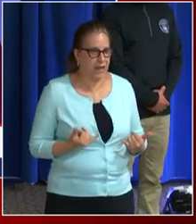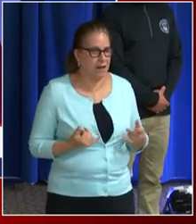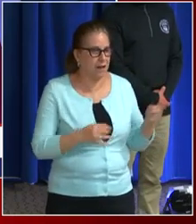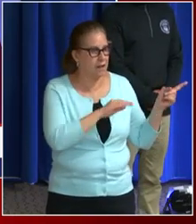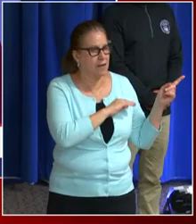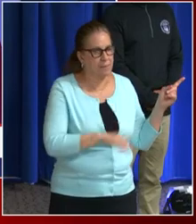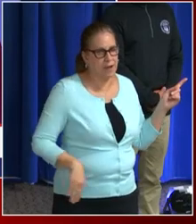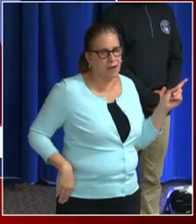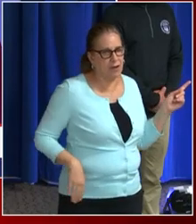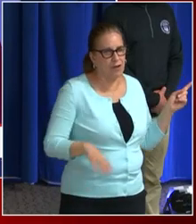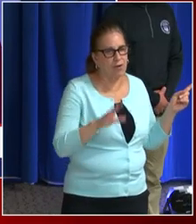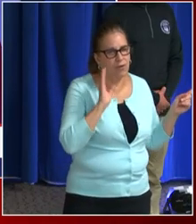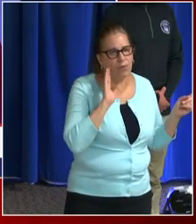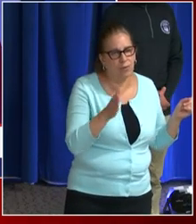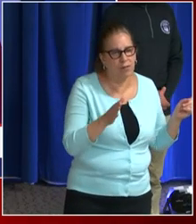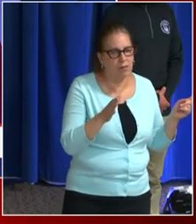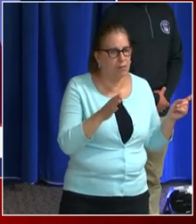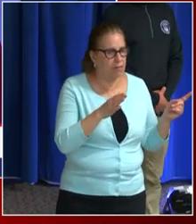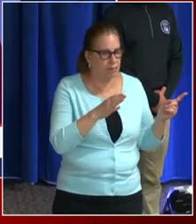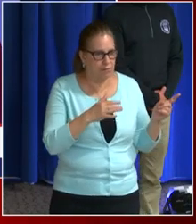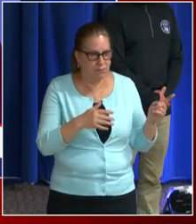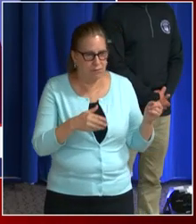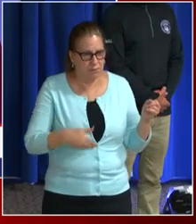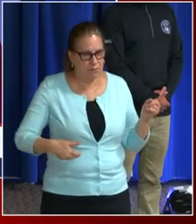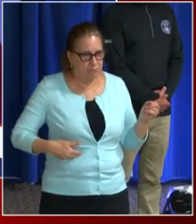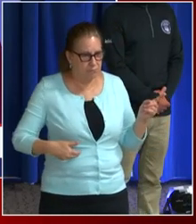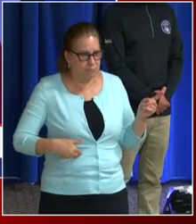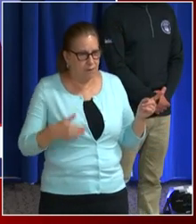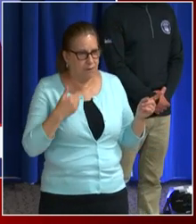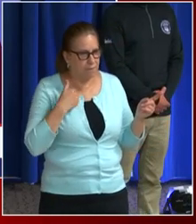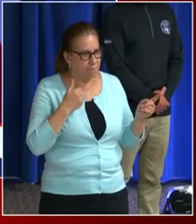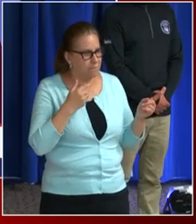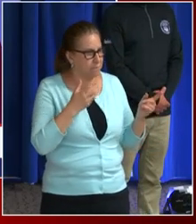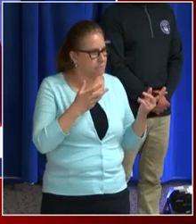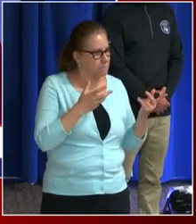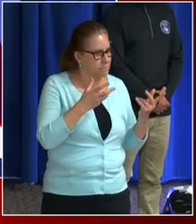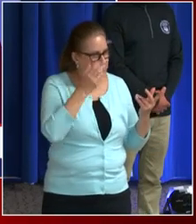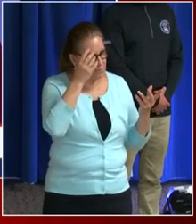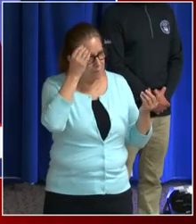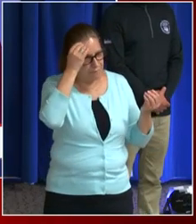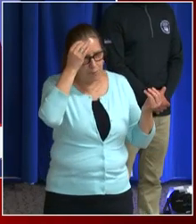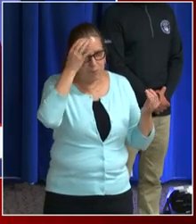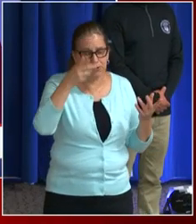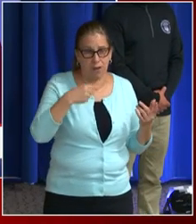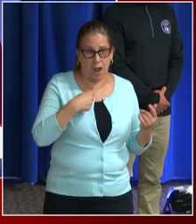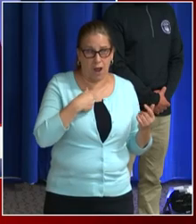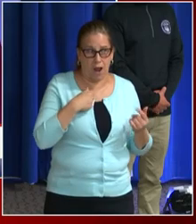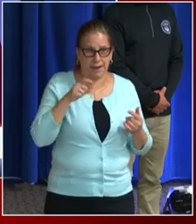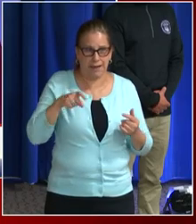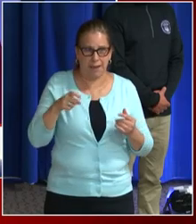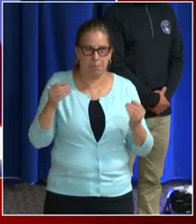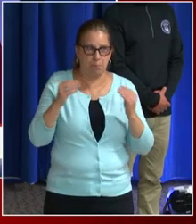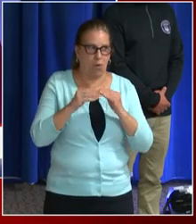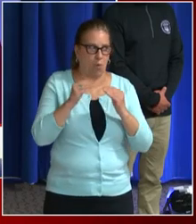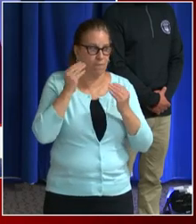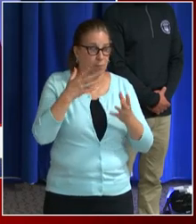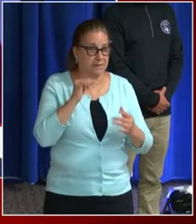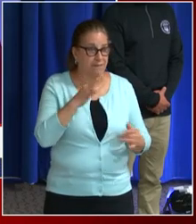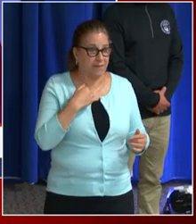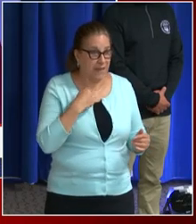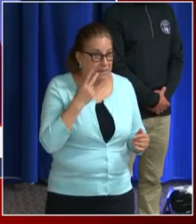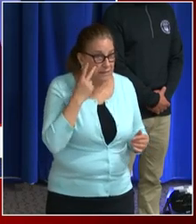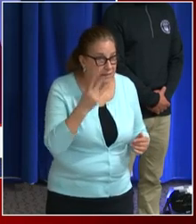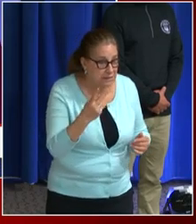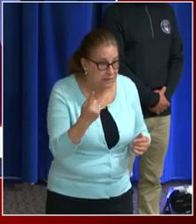gut reaction. I want to get a little bit more information, and of course, if I saw something that I thought was untoward, I would talk to my federal partners